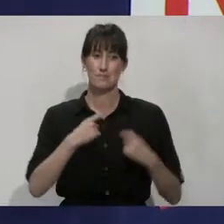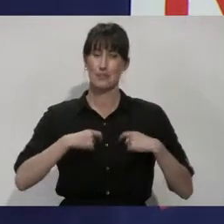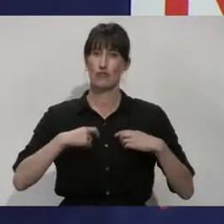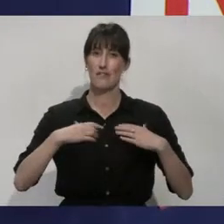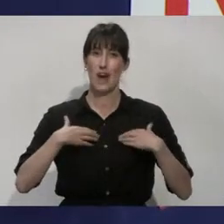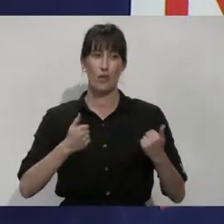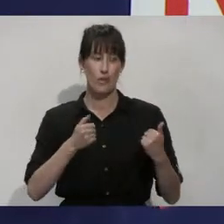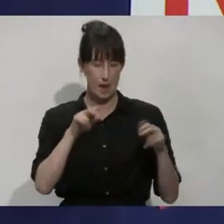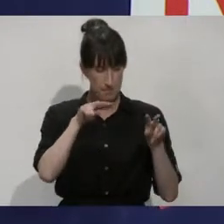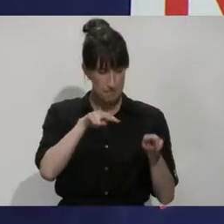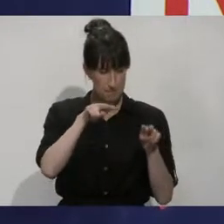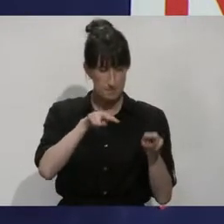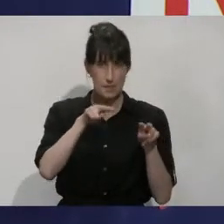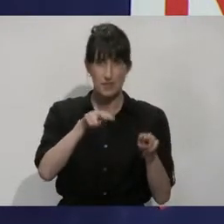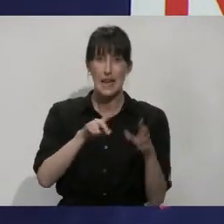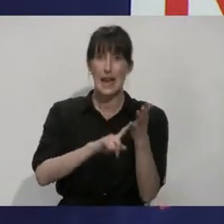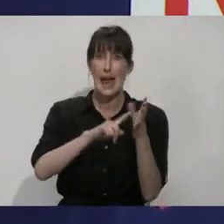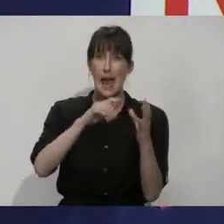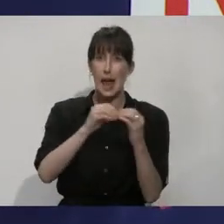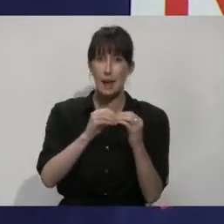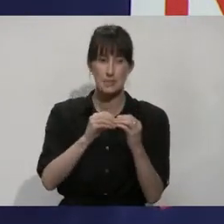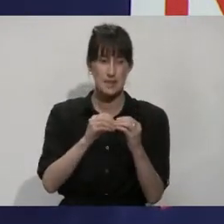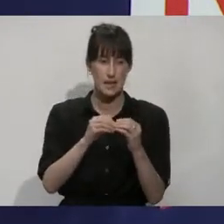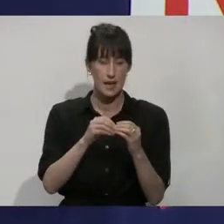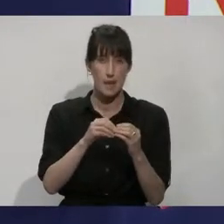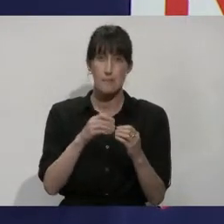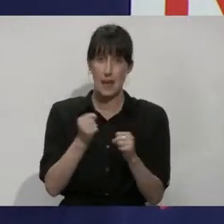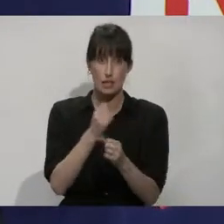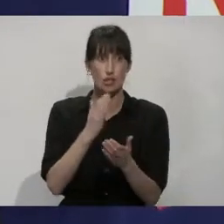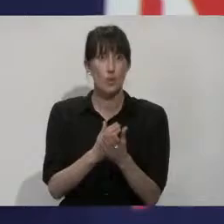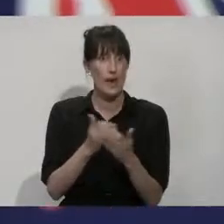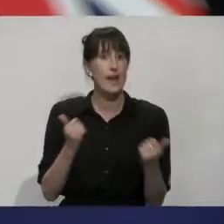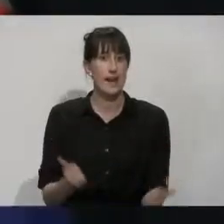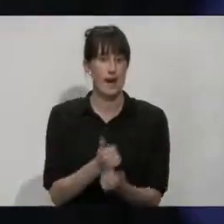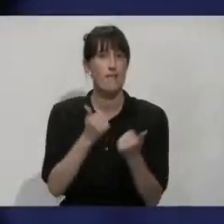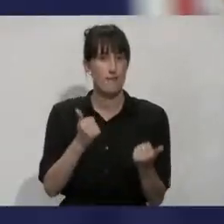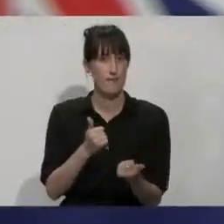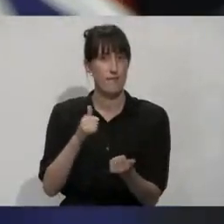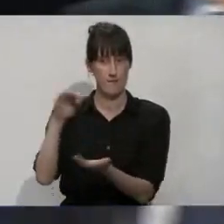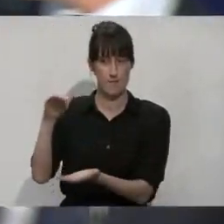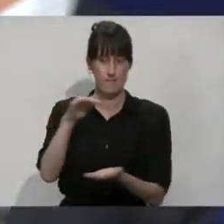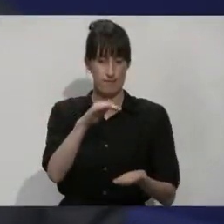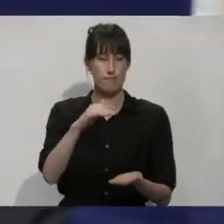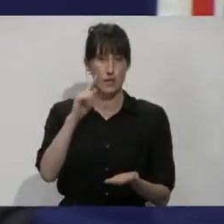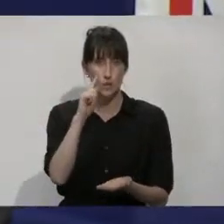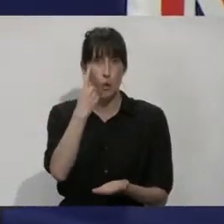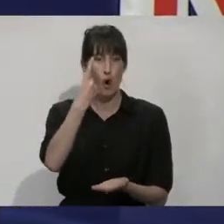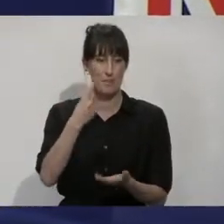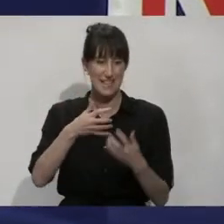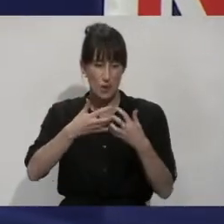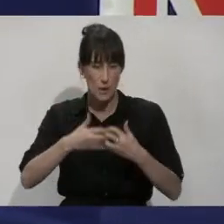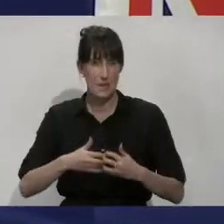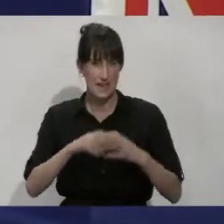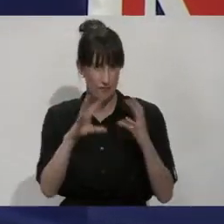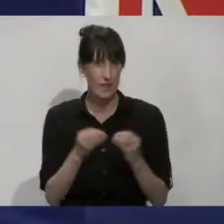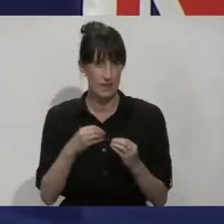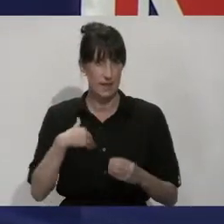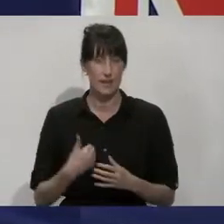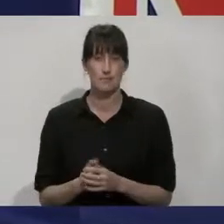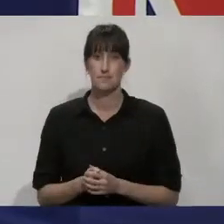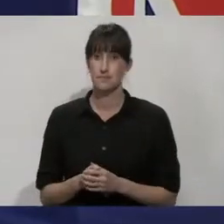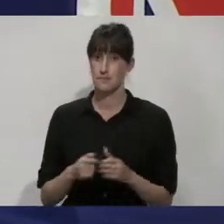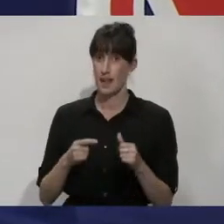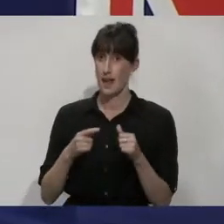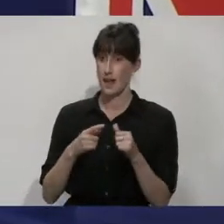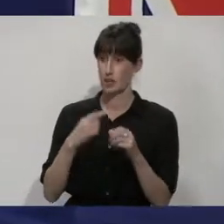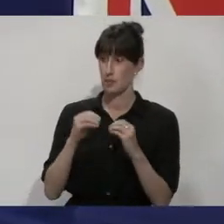if not an hour-by-hour basis, certainly a day-by-day basis. So we have very good swab and swab supplies